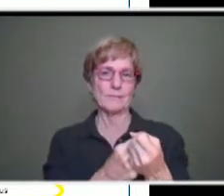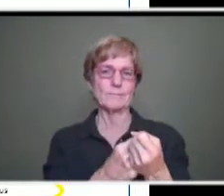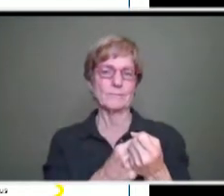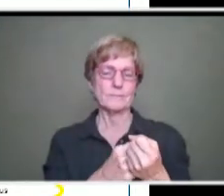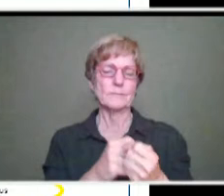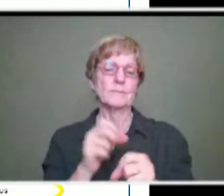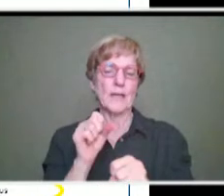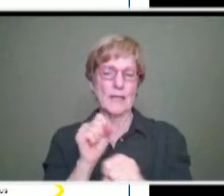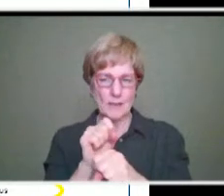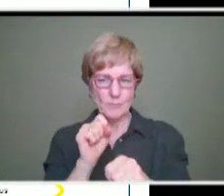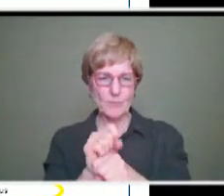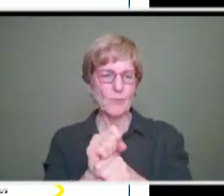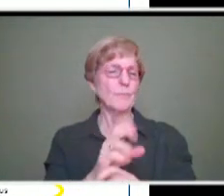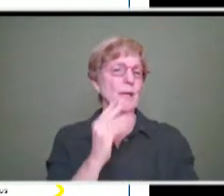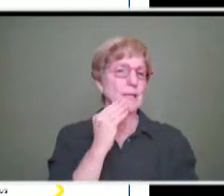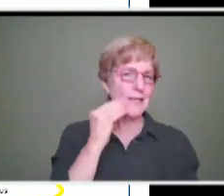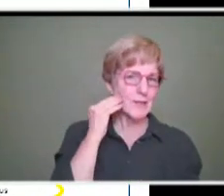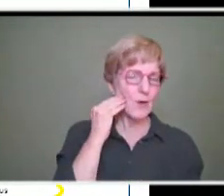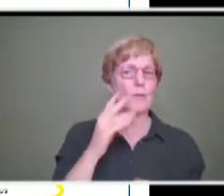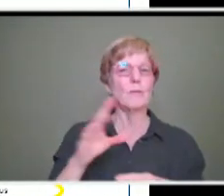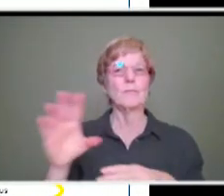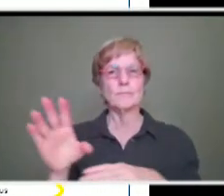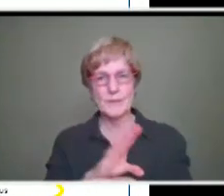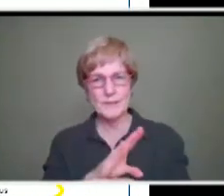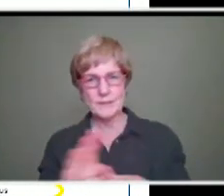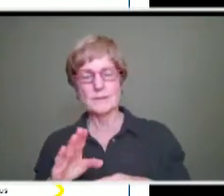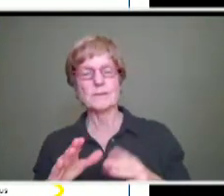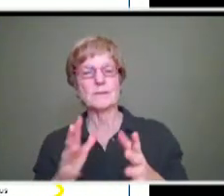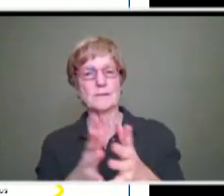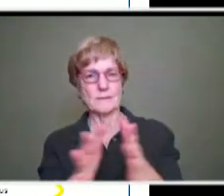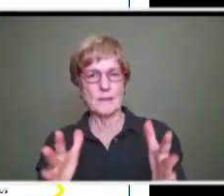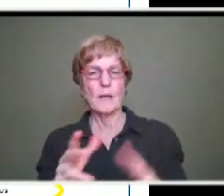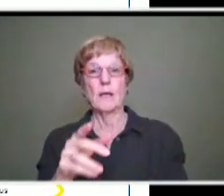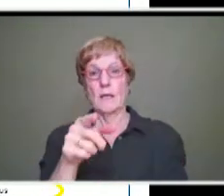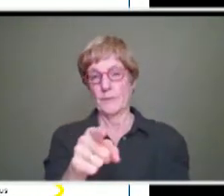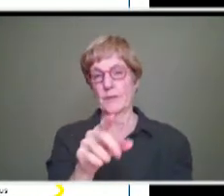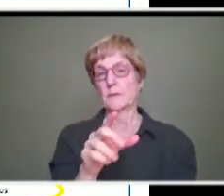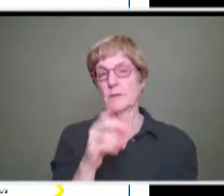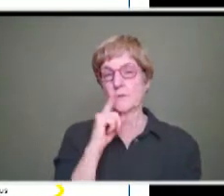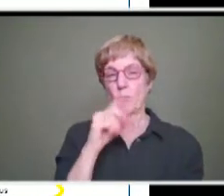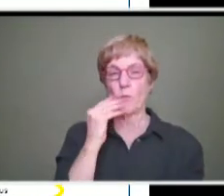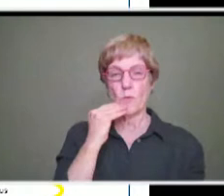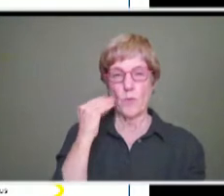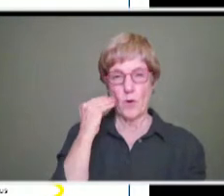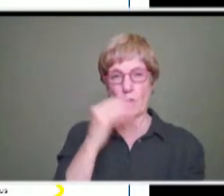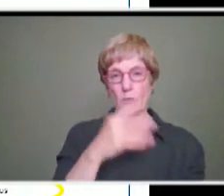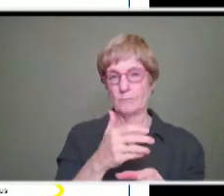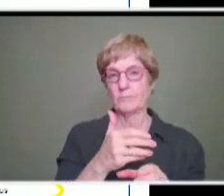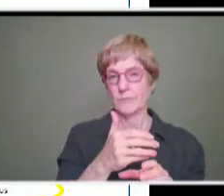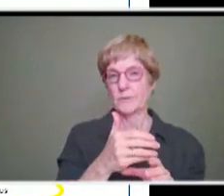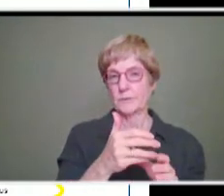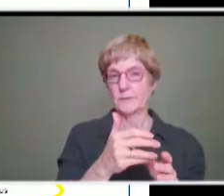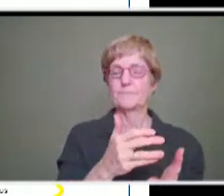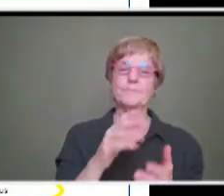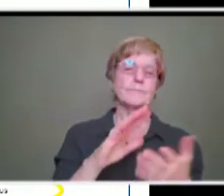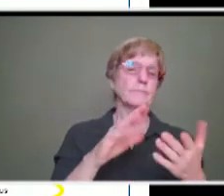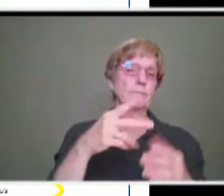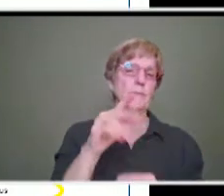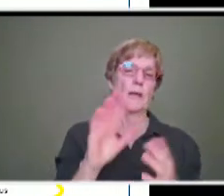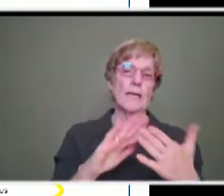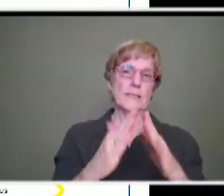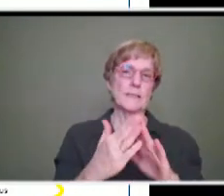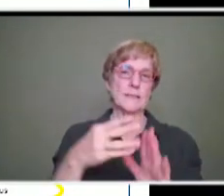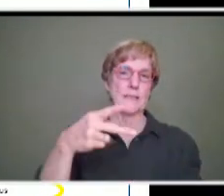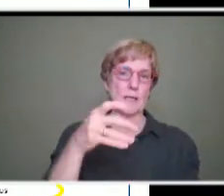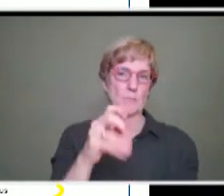uses both retail and residential this is on the residential side like I mentioned city park has already added